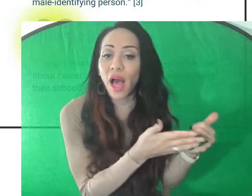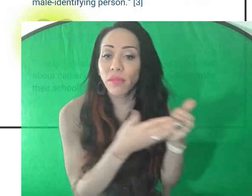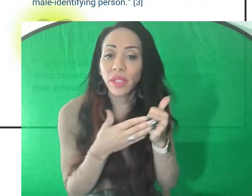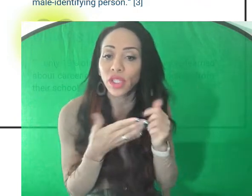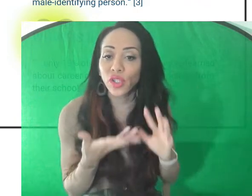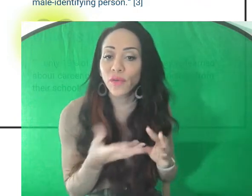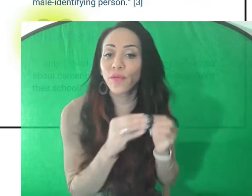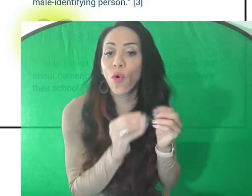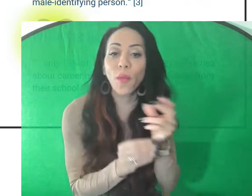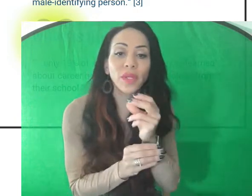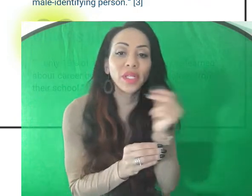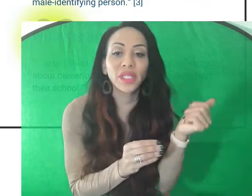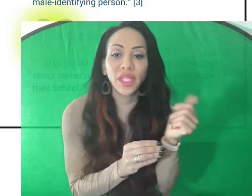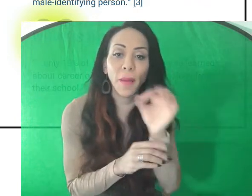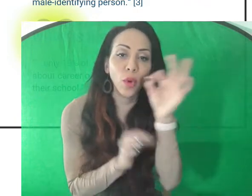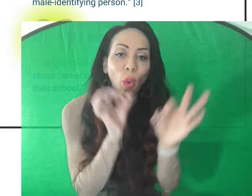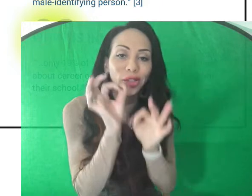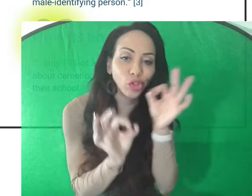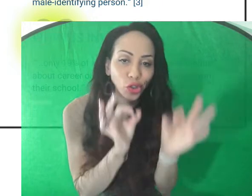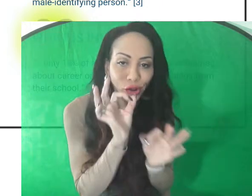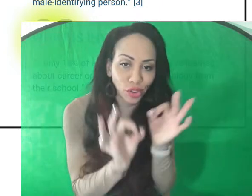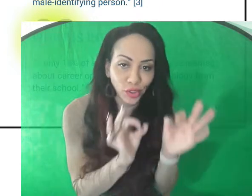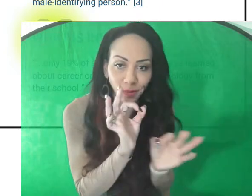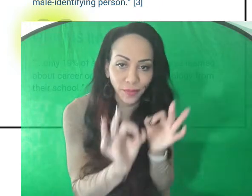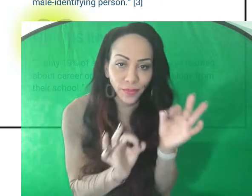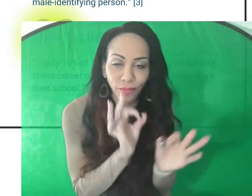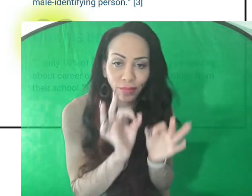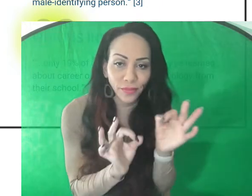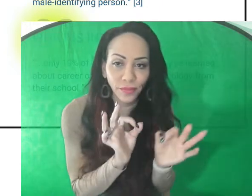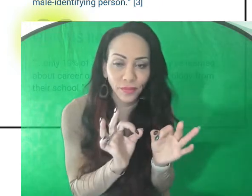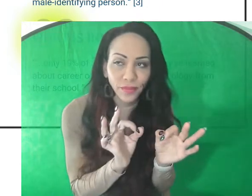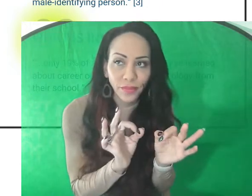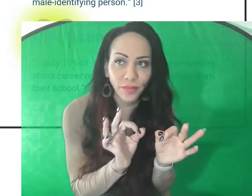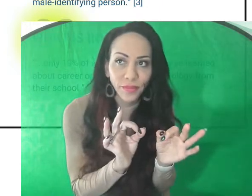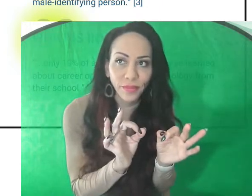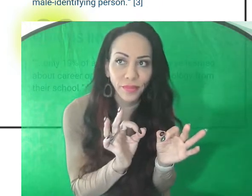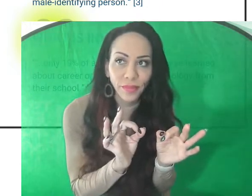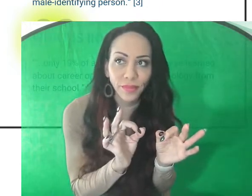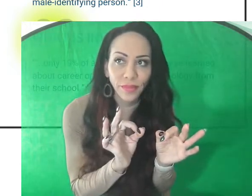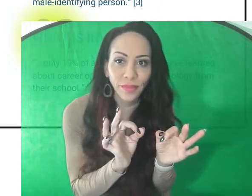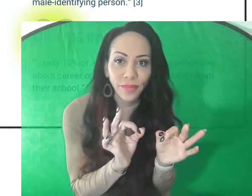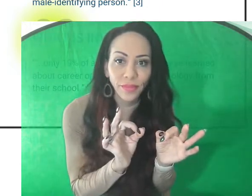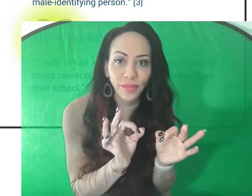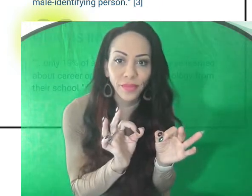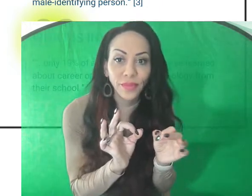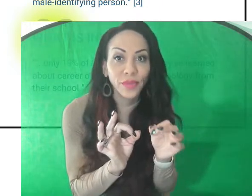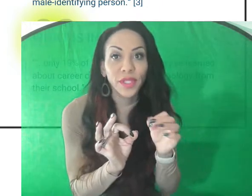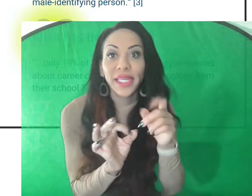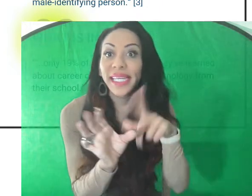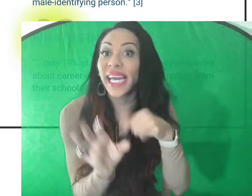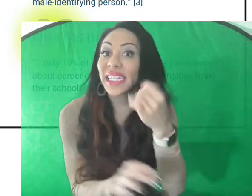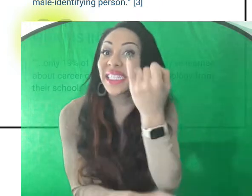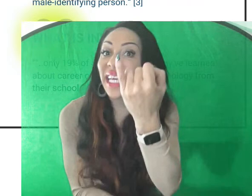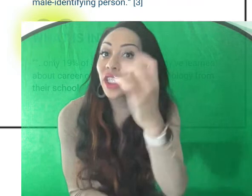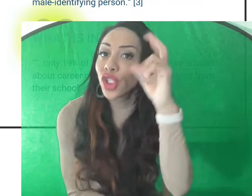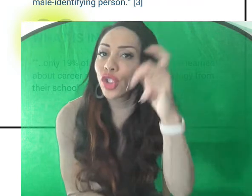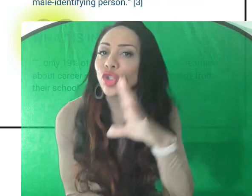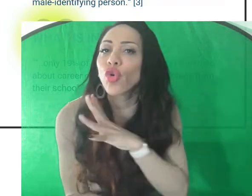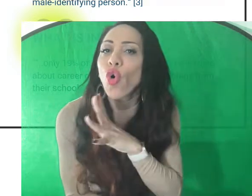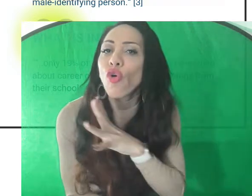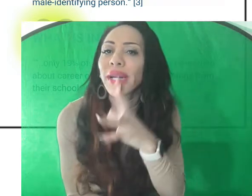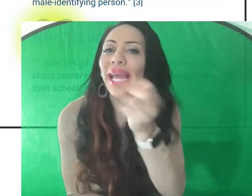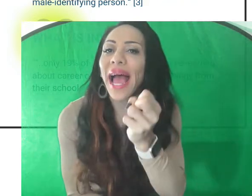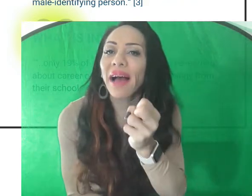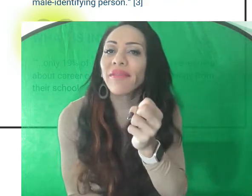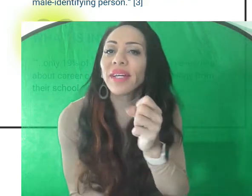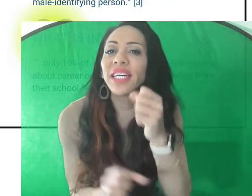students, and kind of understand if there were already kind of gender biases there for them. And actually at year 6, that